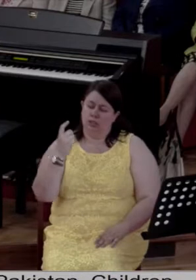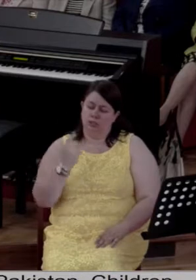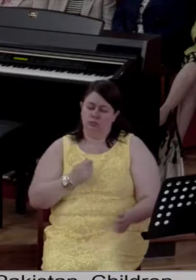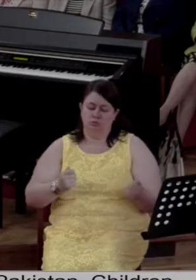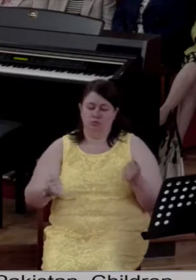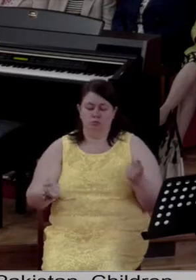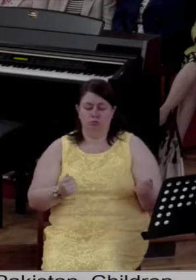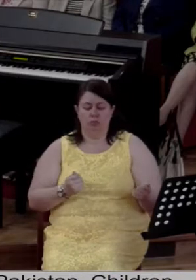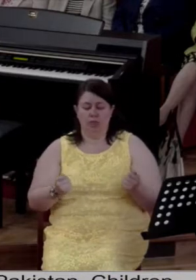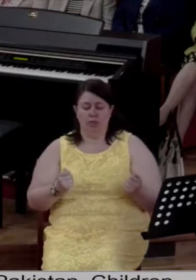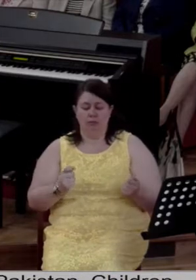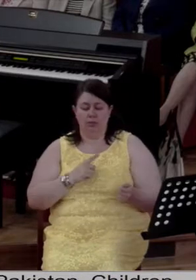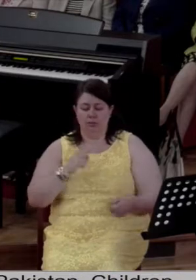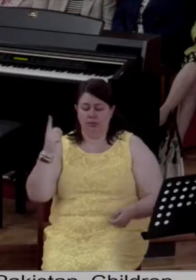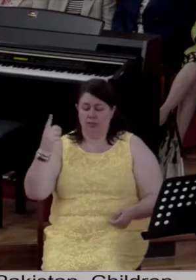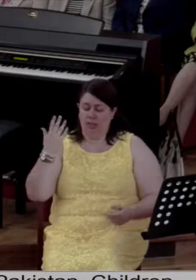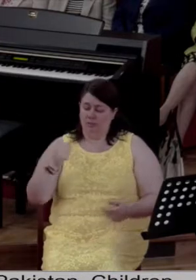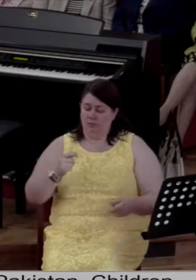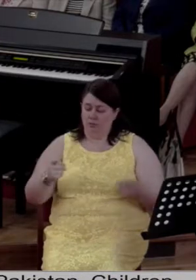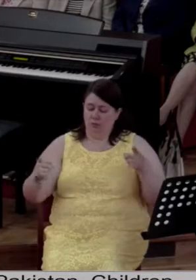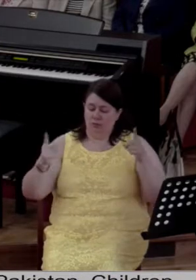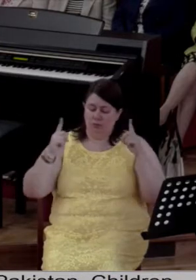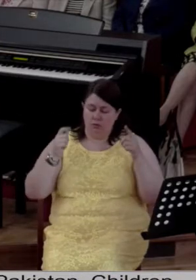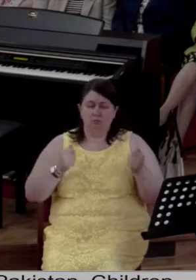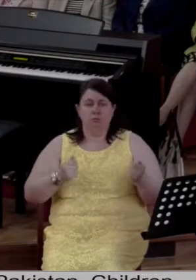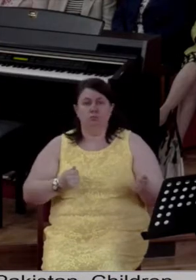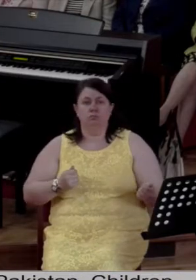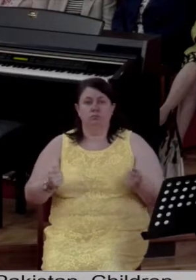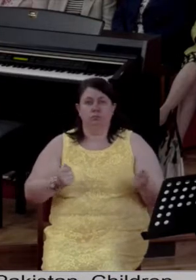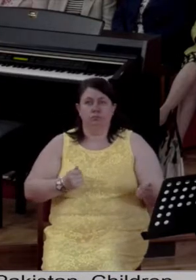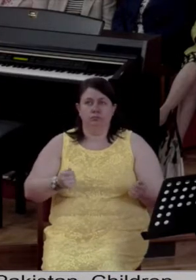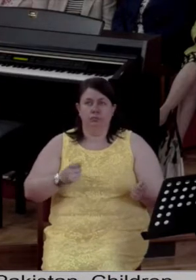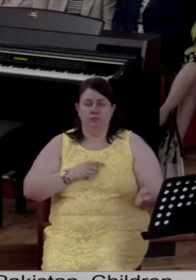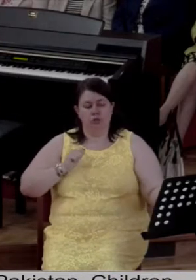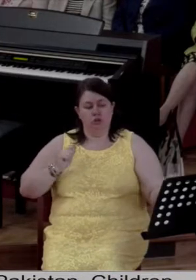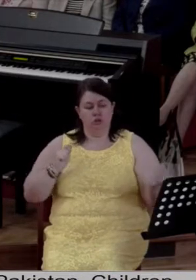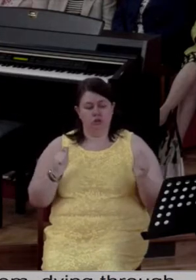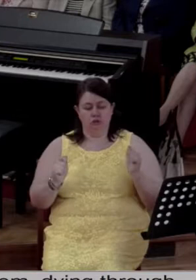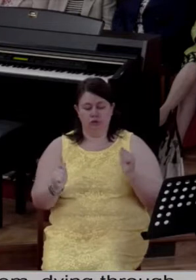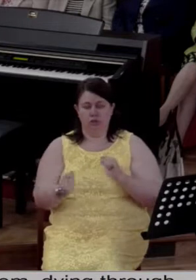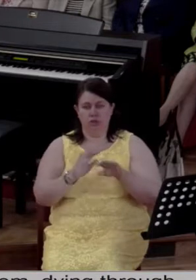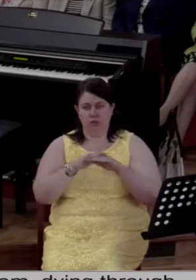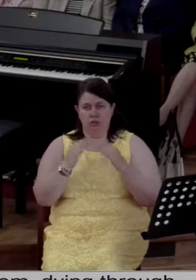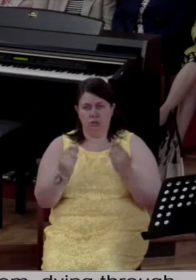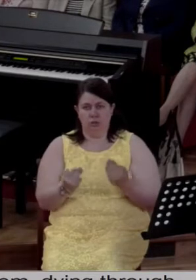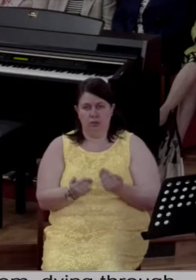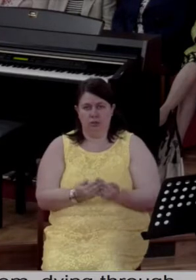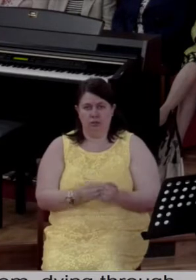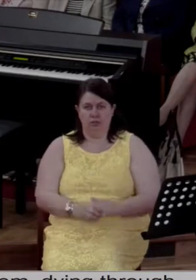Because he has the authority to change it.